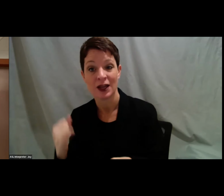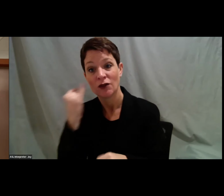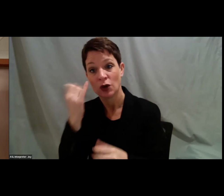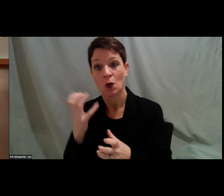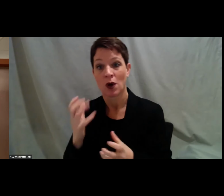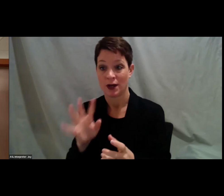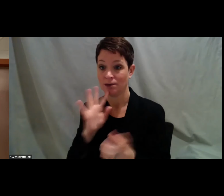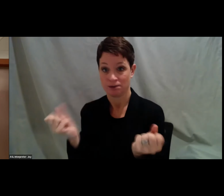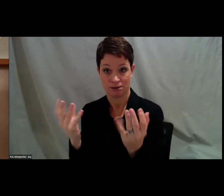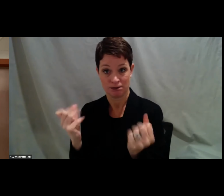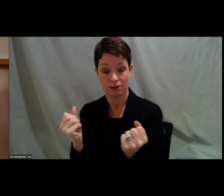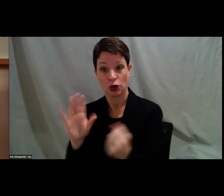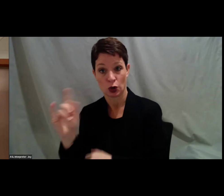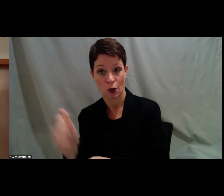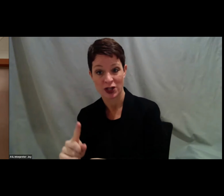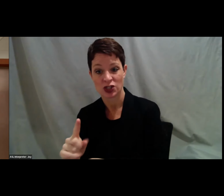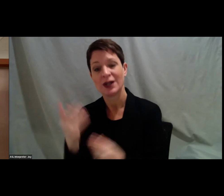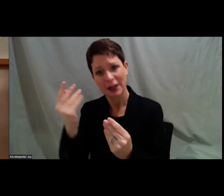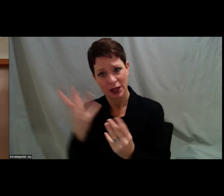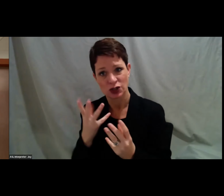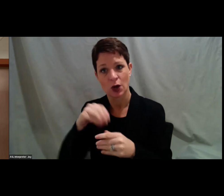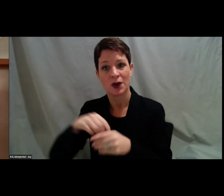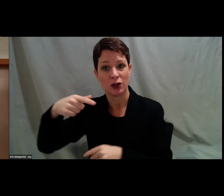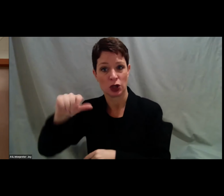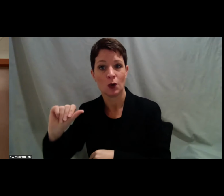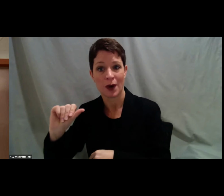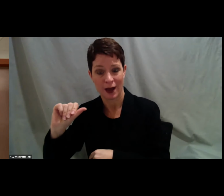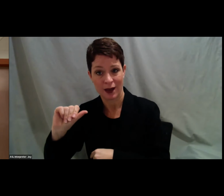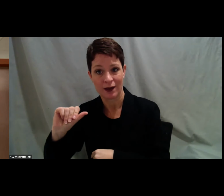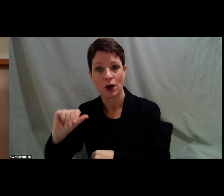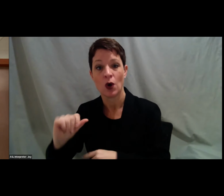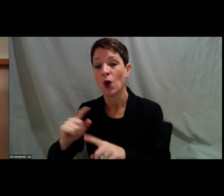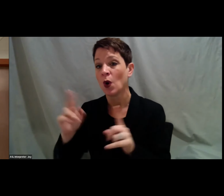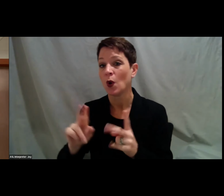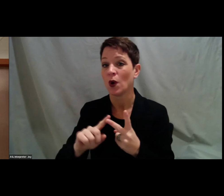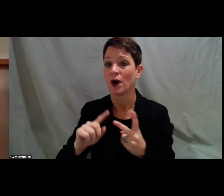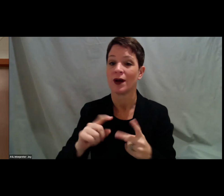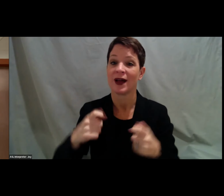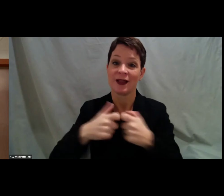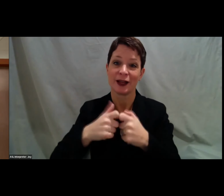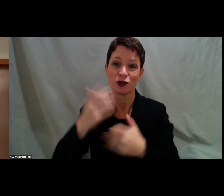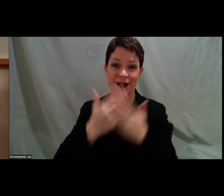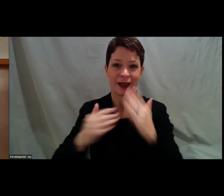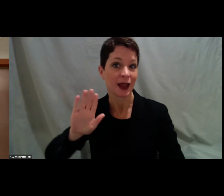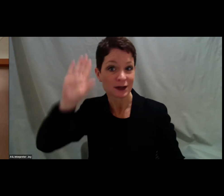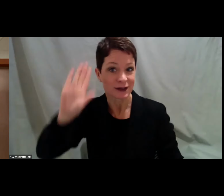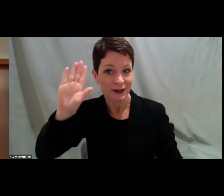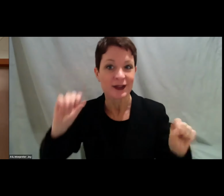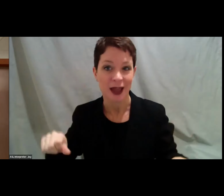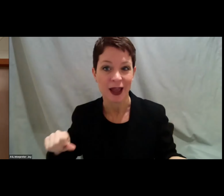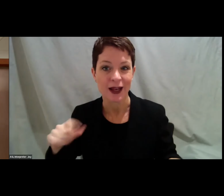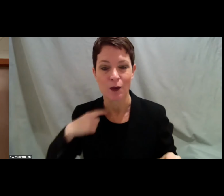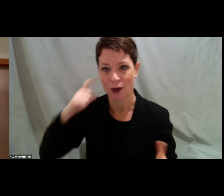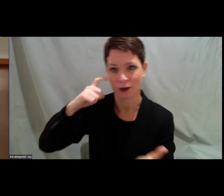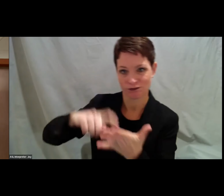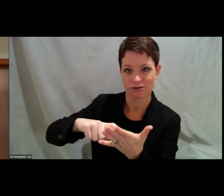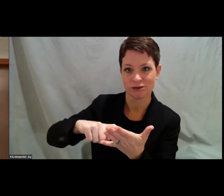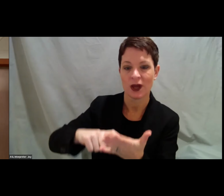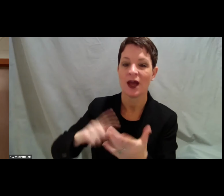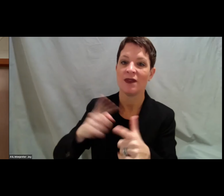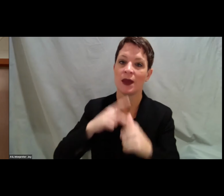you would like to do so in the body of your question, or alternatively, you may simply raise your electronic hand. We will then allow you to